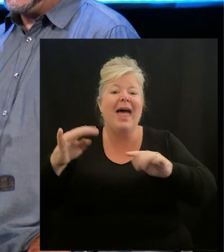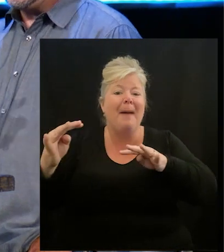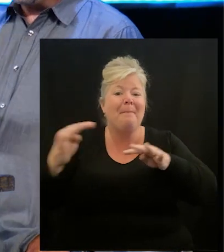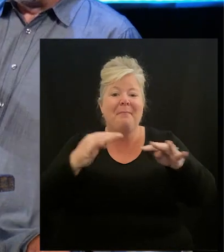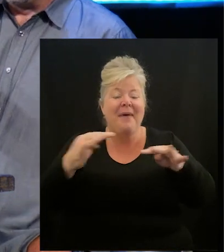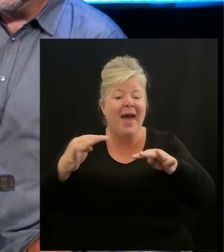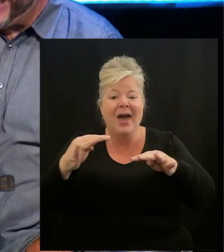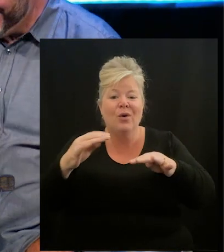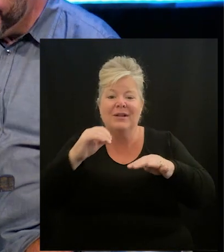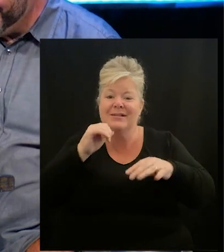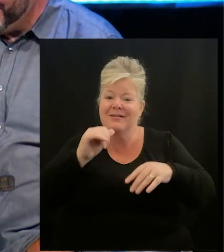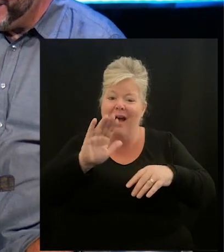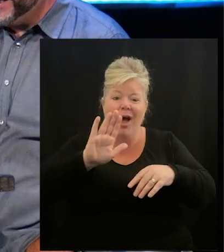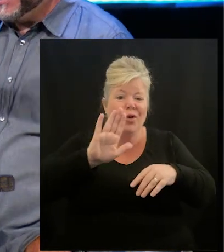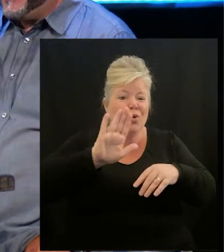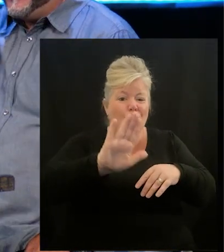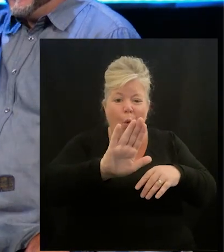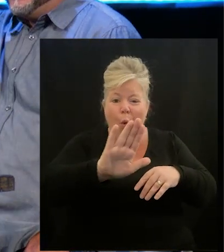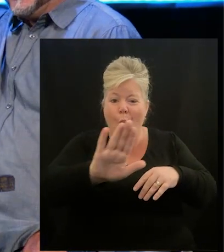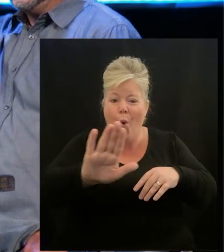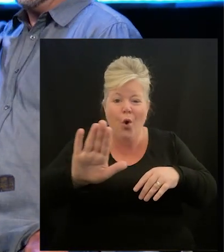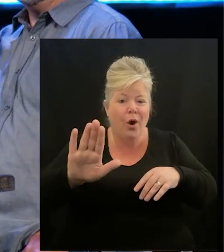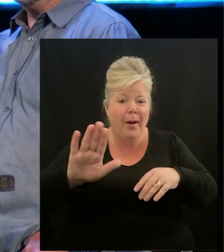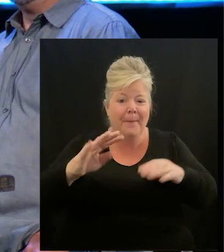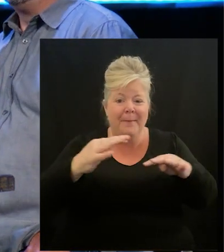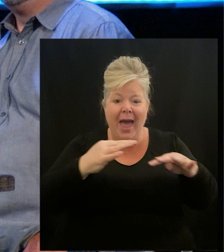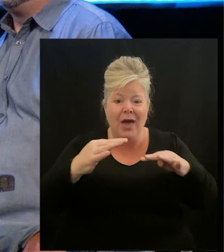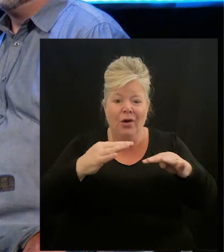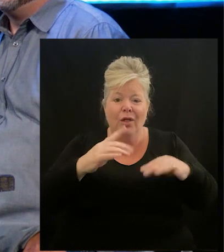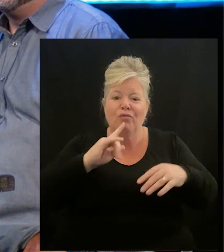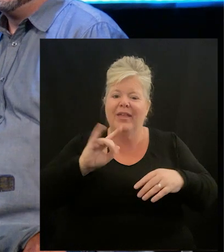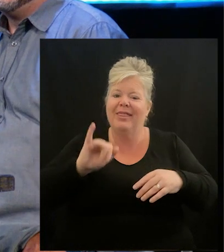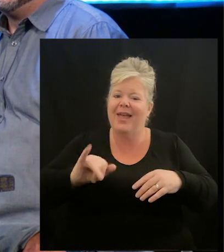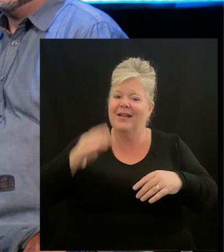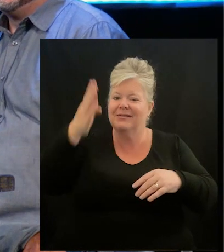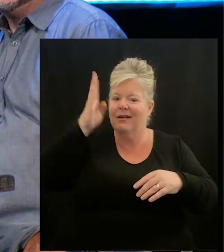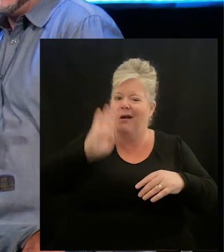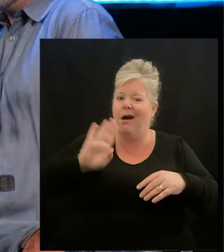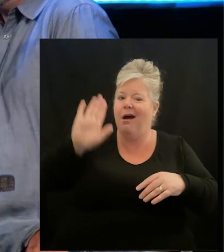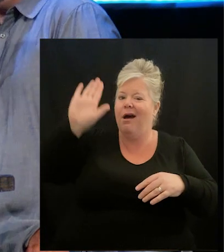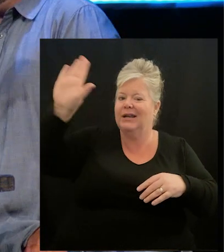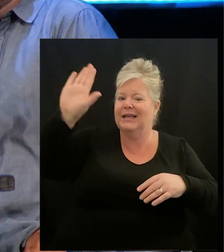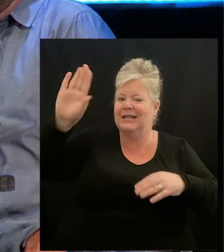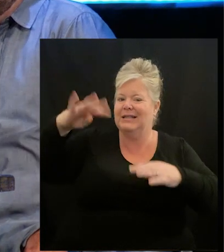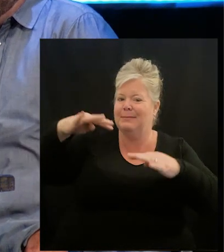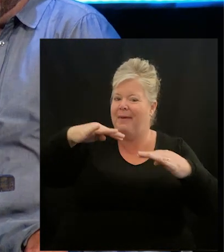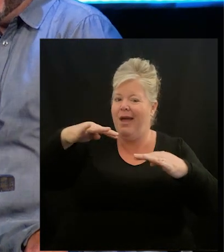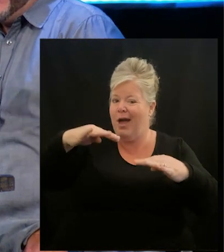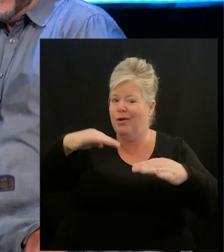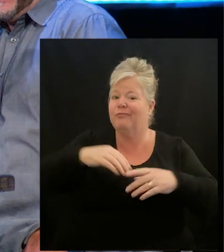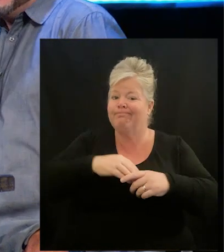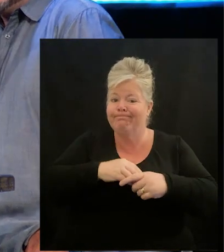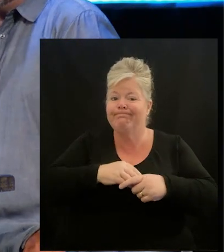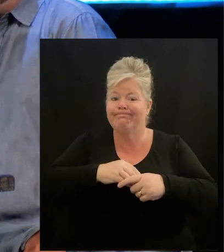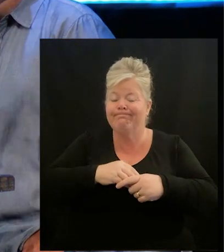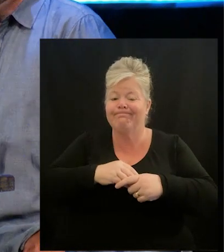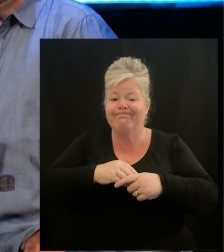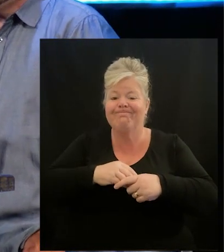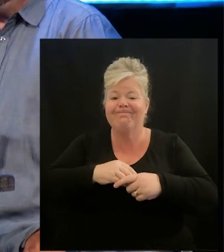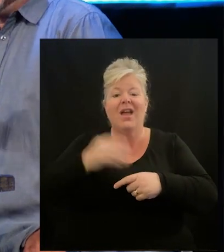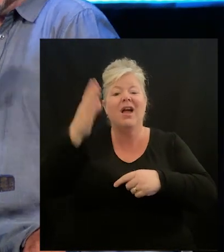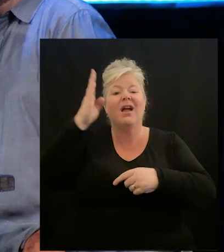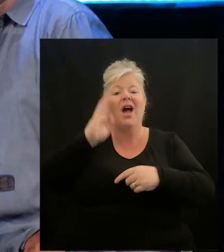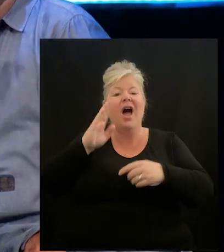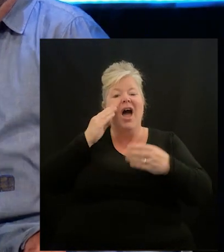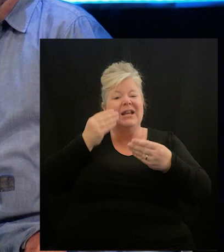is not yours, but God's." God is speaking into the